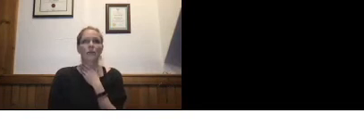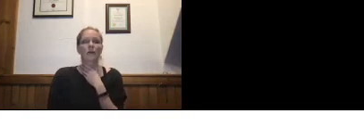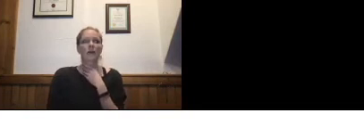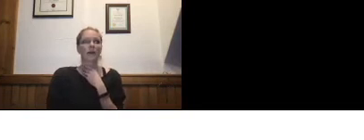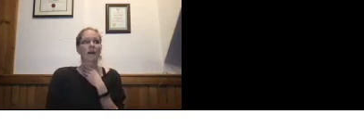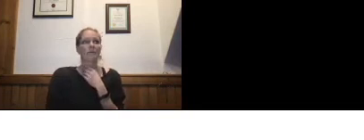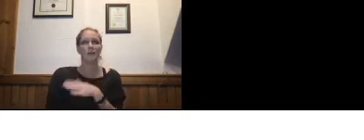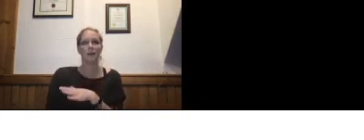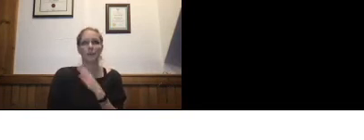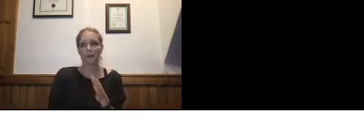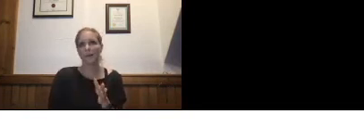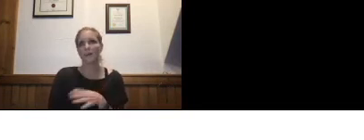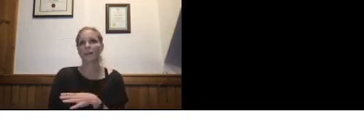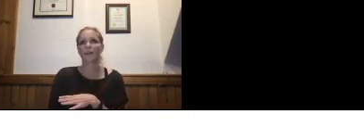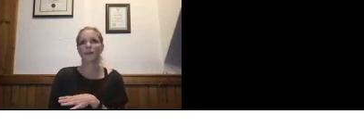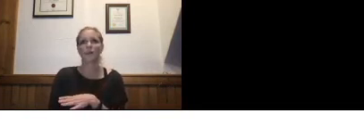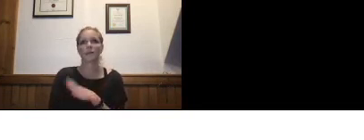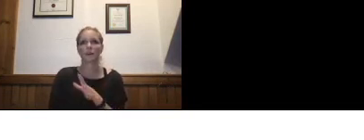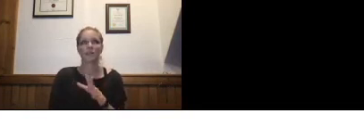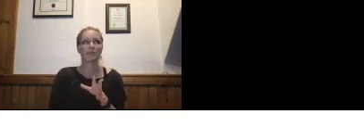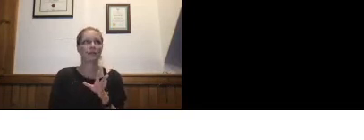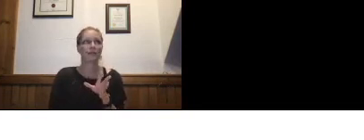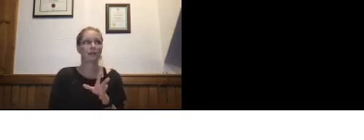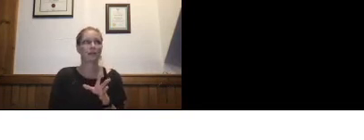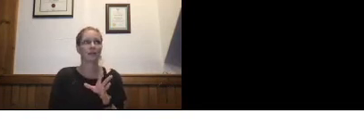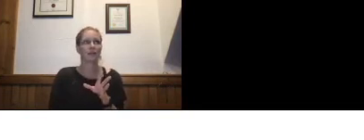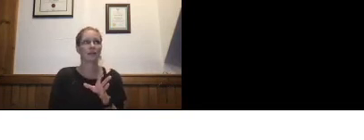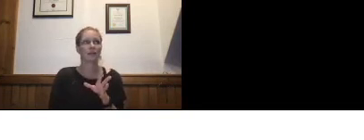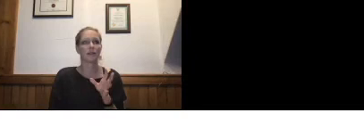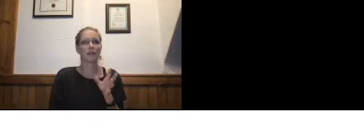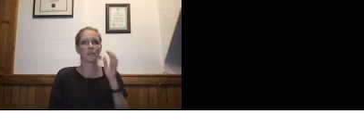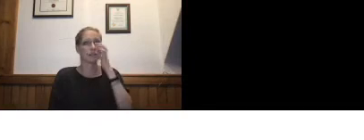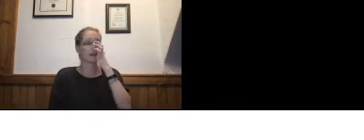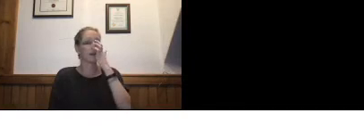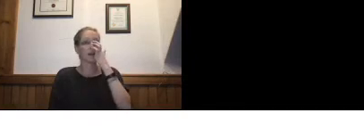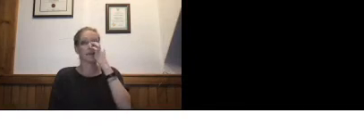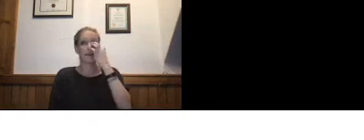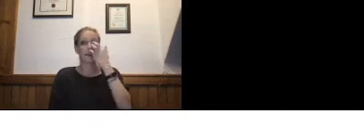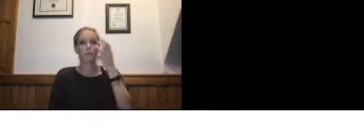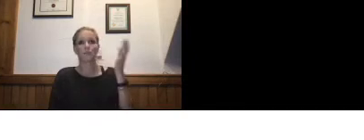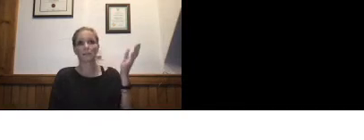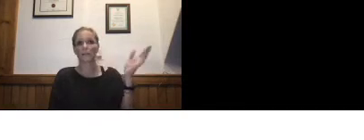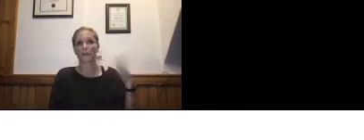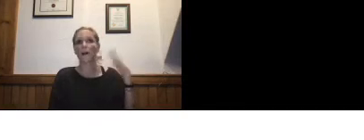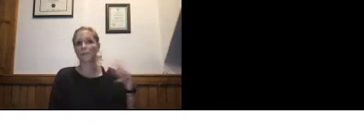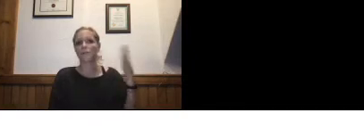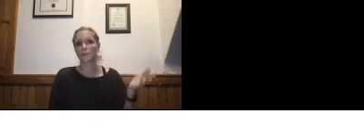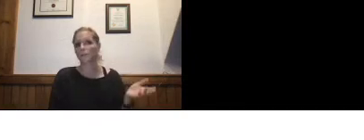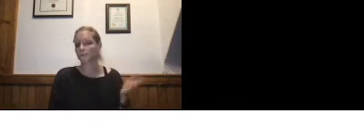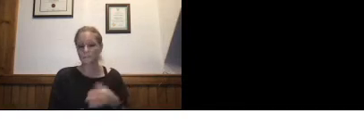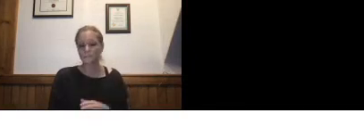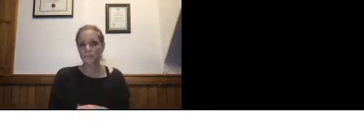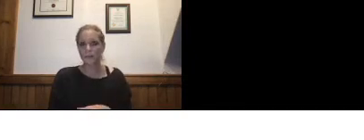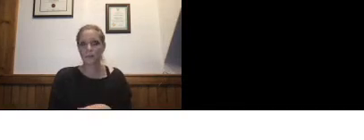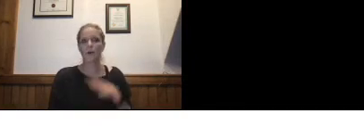And so DNA repair, you know, it's not just a thing in HD. It's actually common